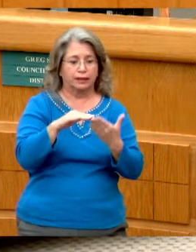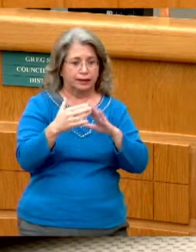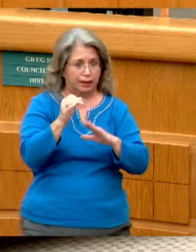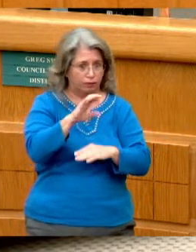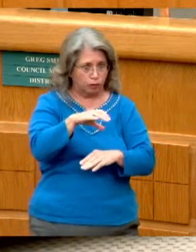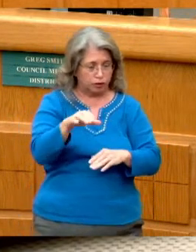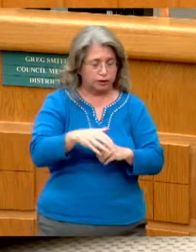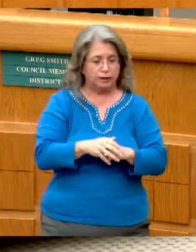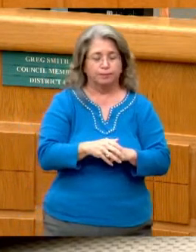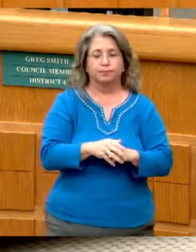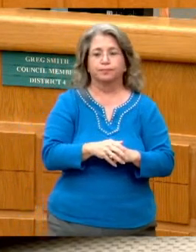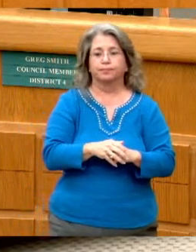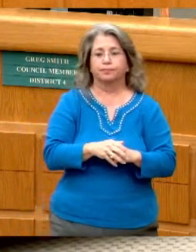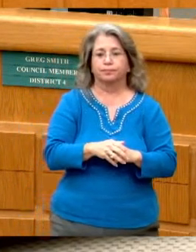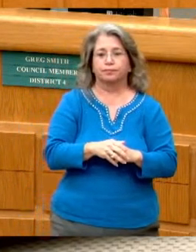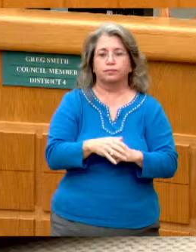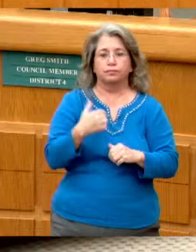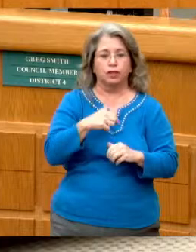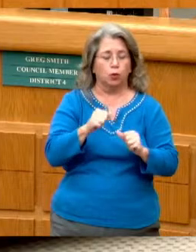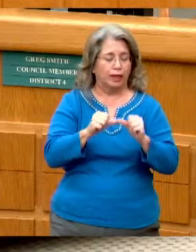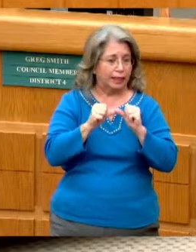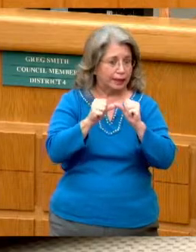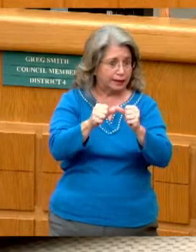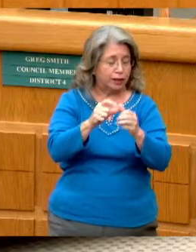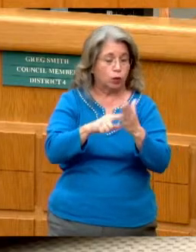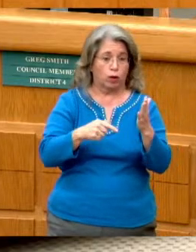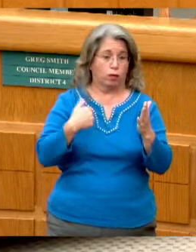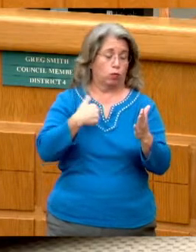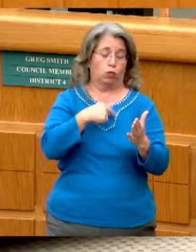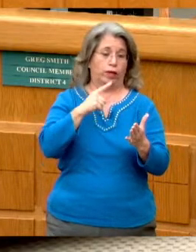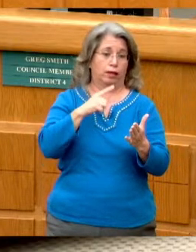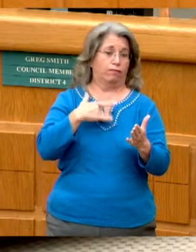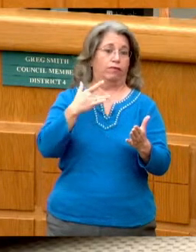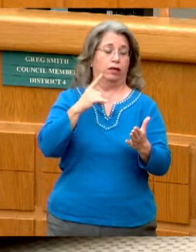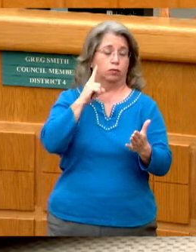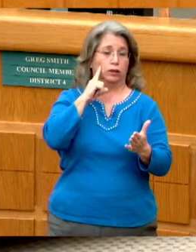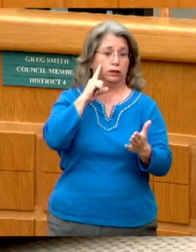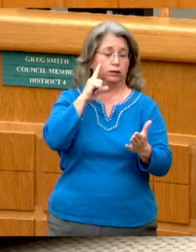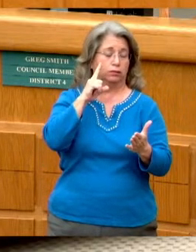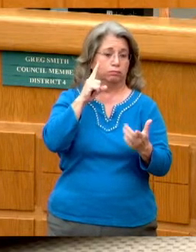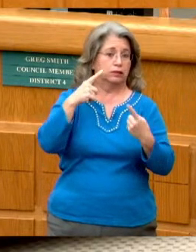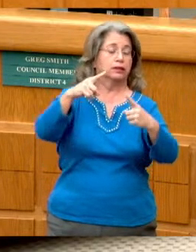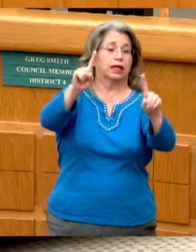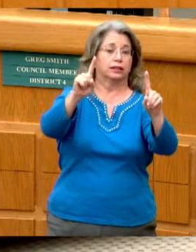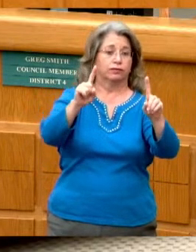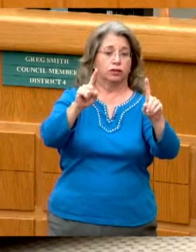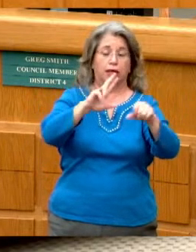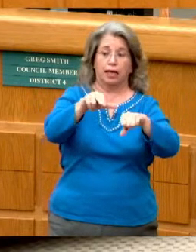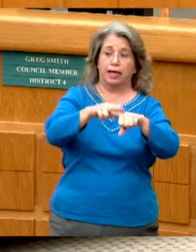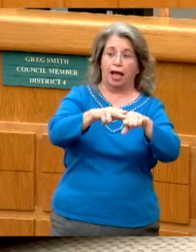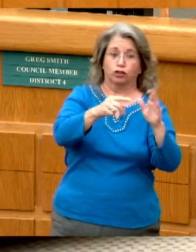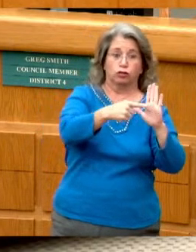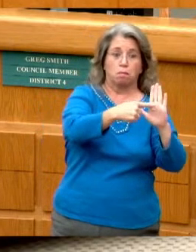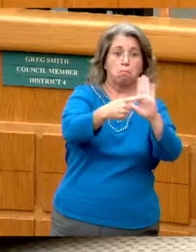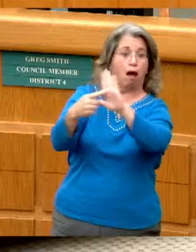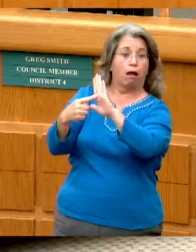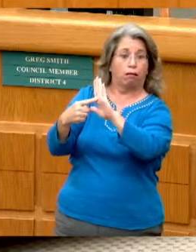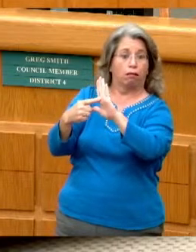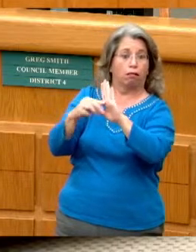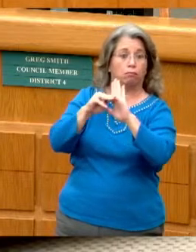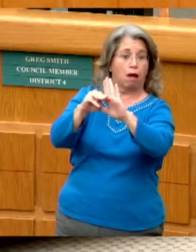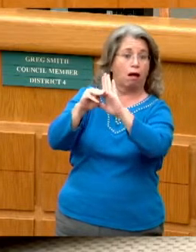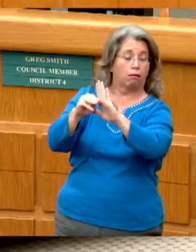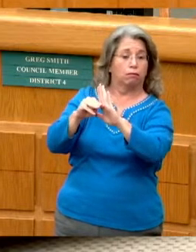to continue what we believe is a very successful and probably a national model of mass vaccinating, which is our